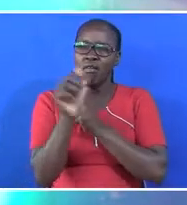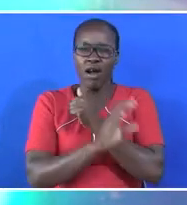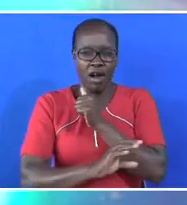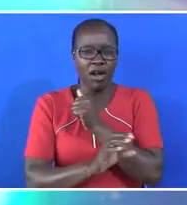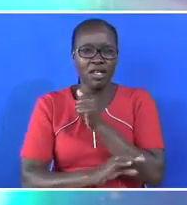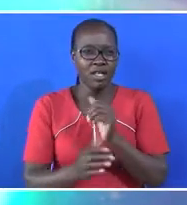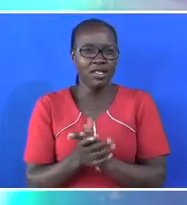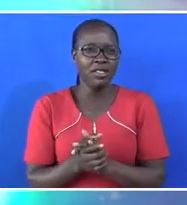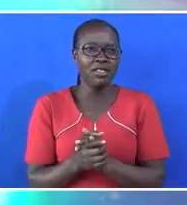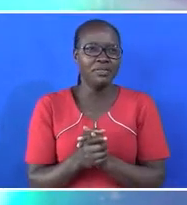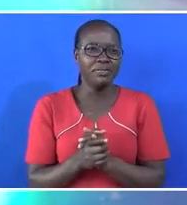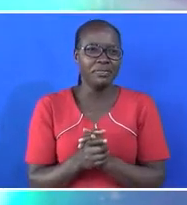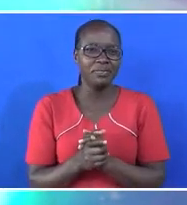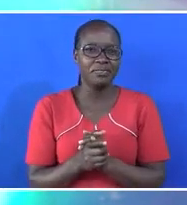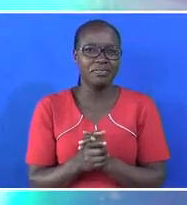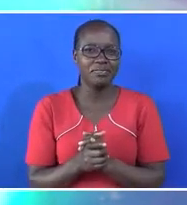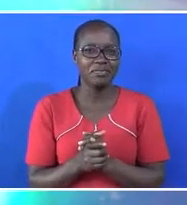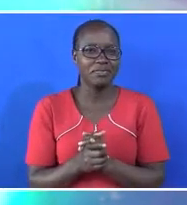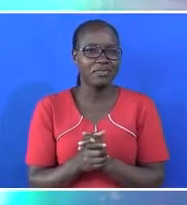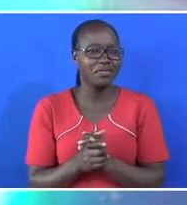countries. Yeah.